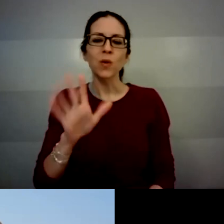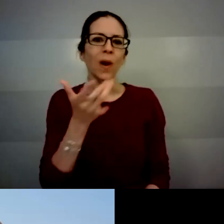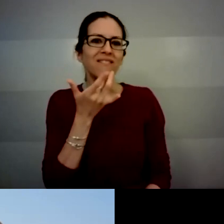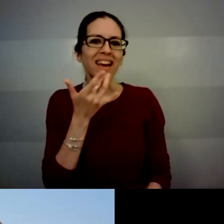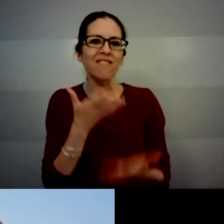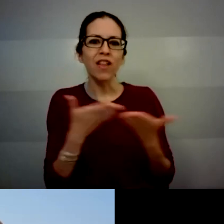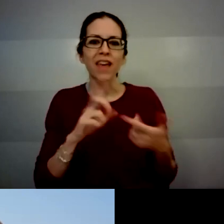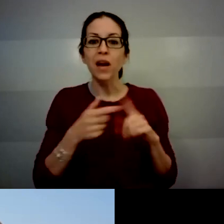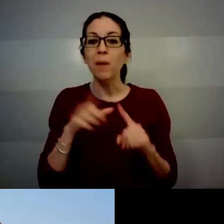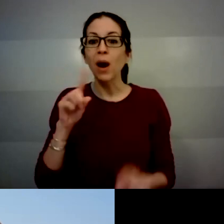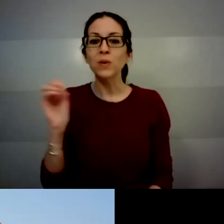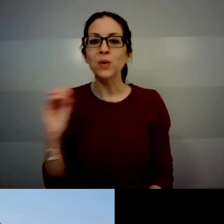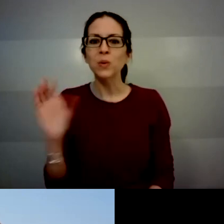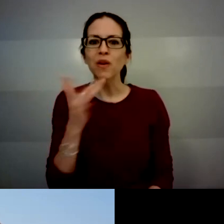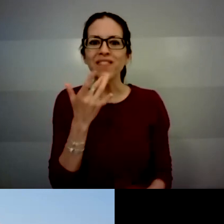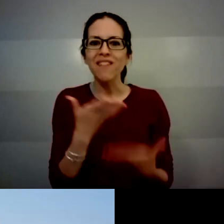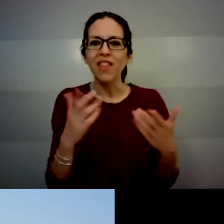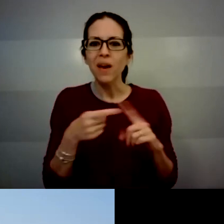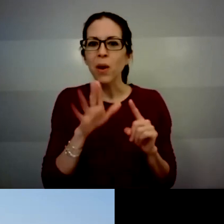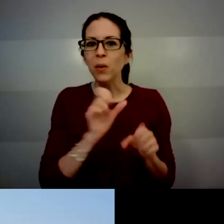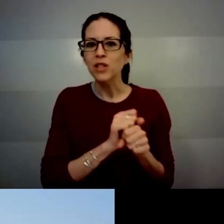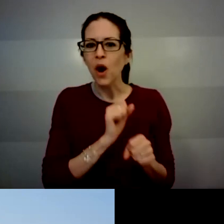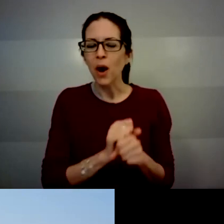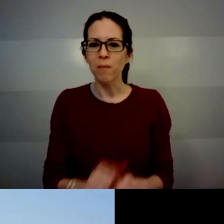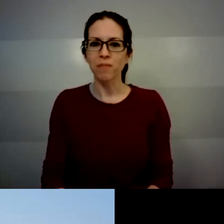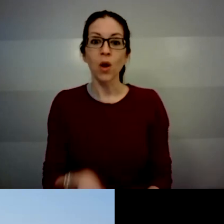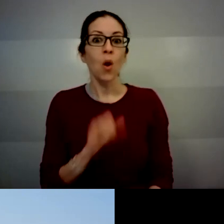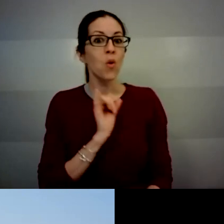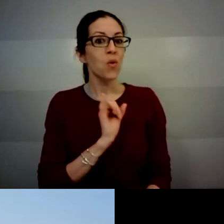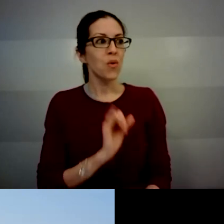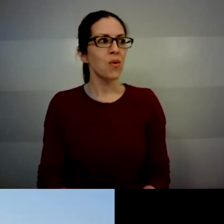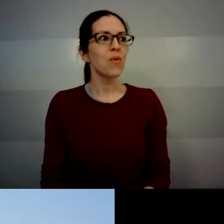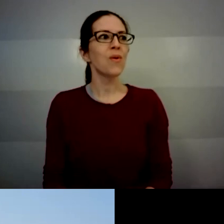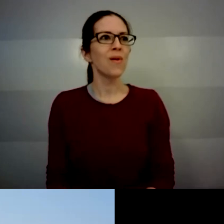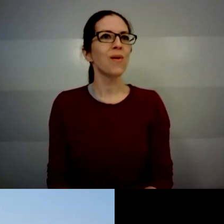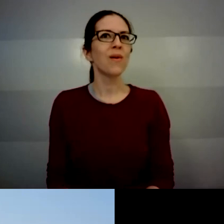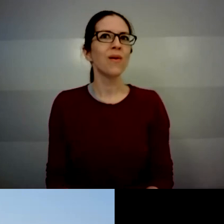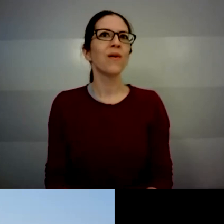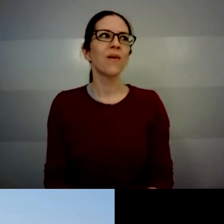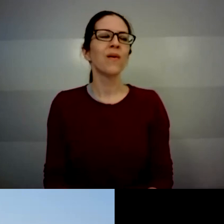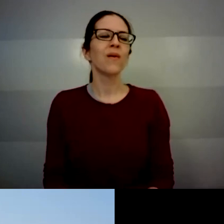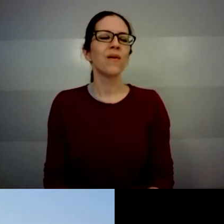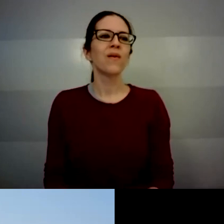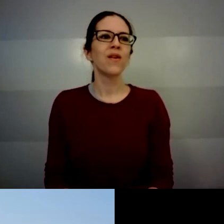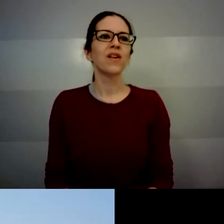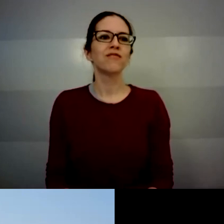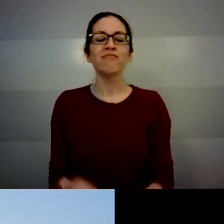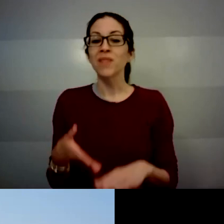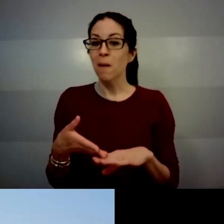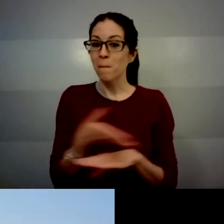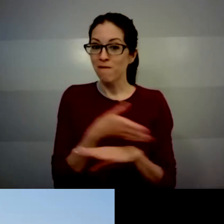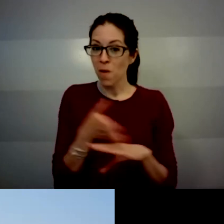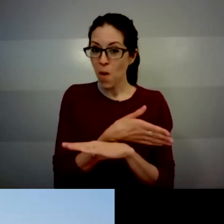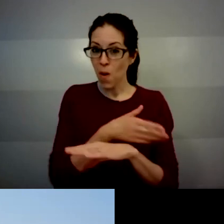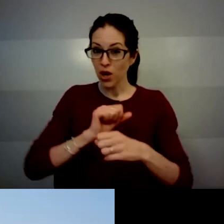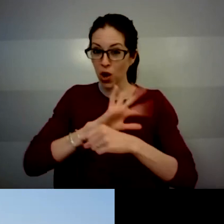about the zoo or your job and or your job? Yeah, so in pre-COVID times, my